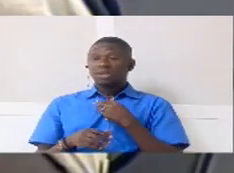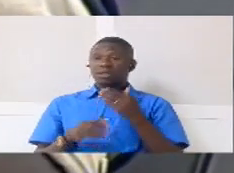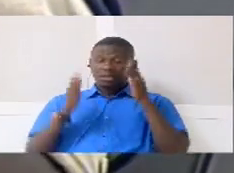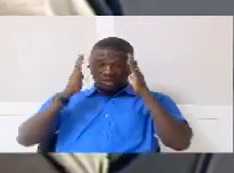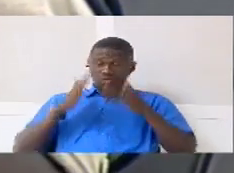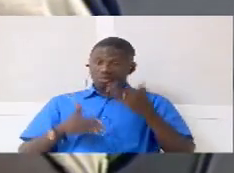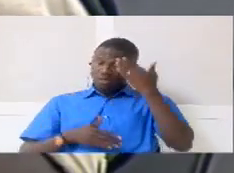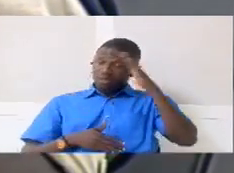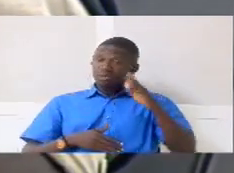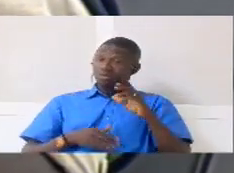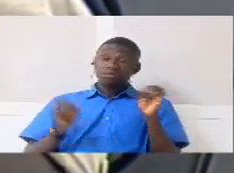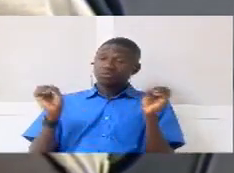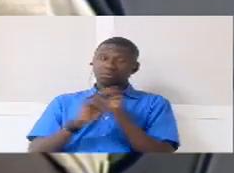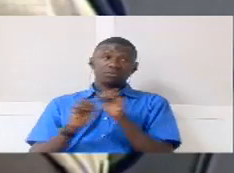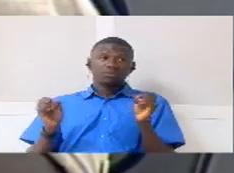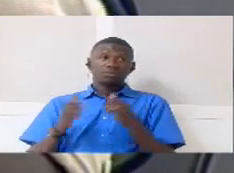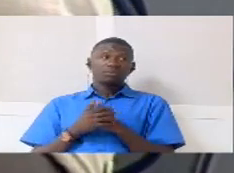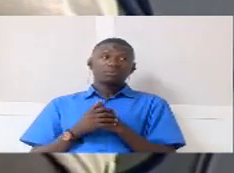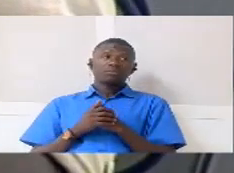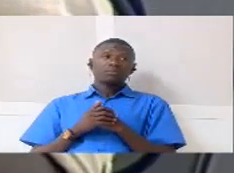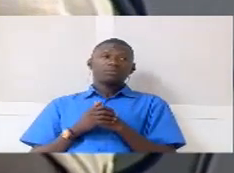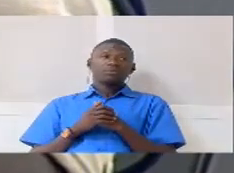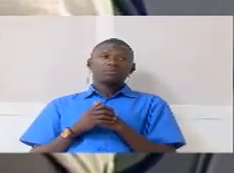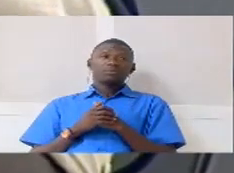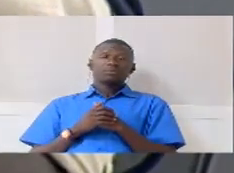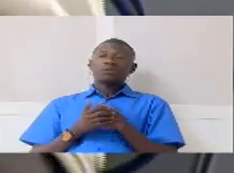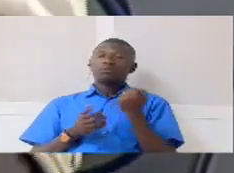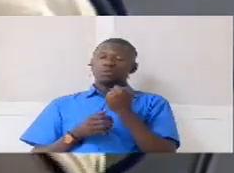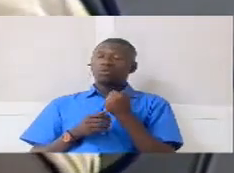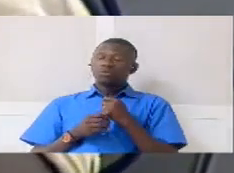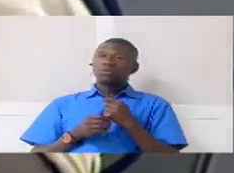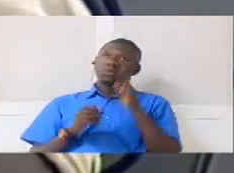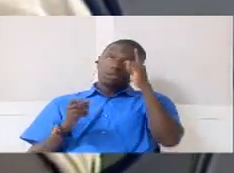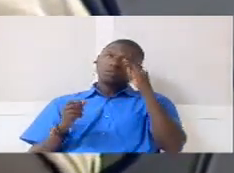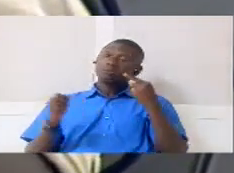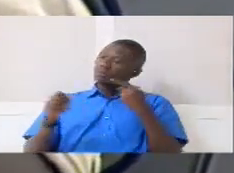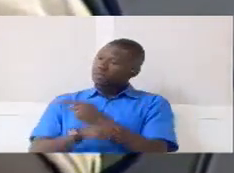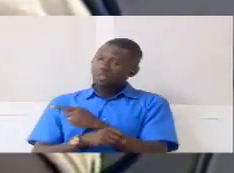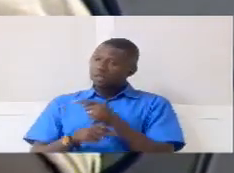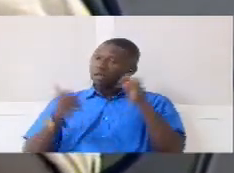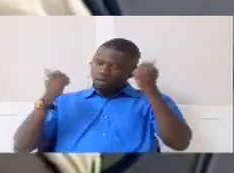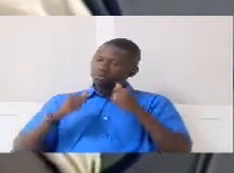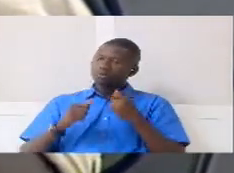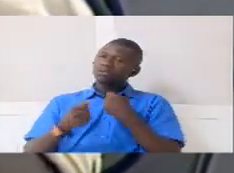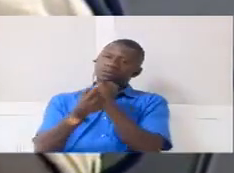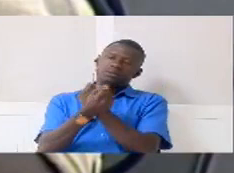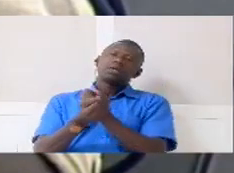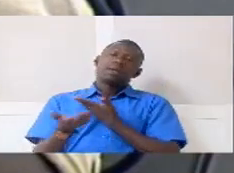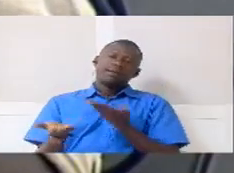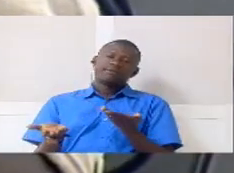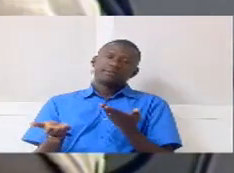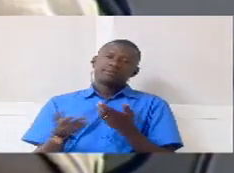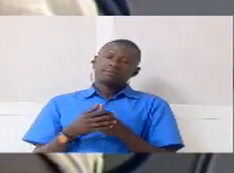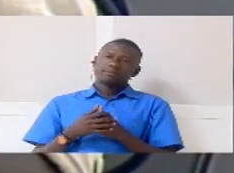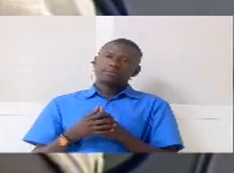We have seen people who have Alala That That happened because of God's will. But